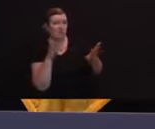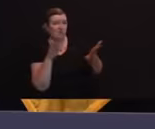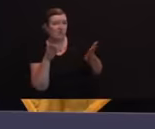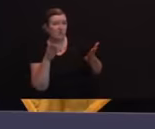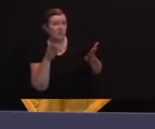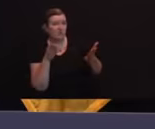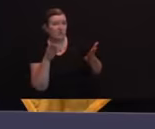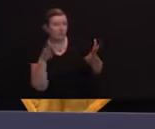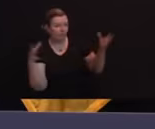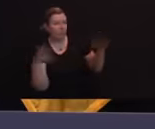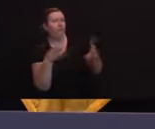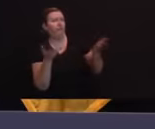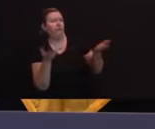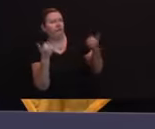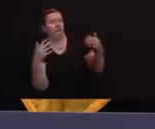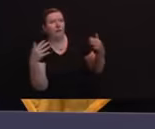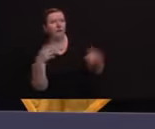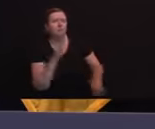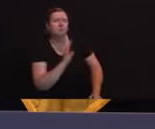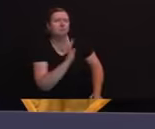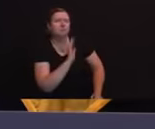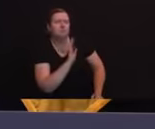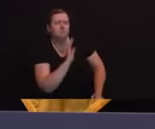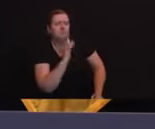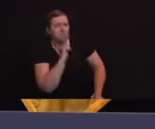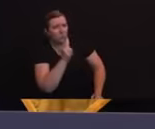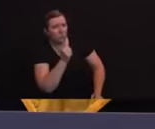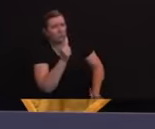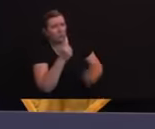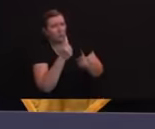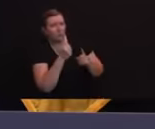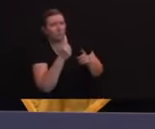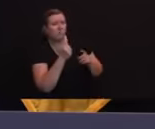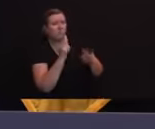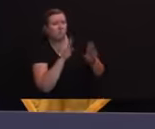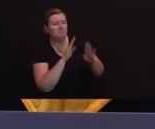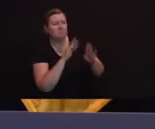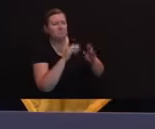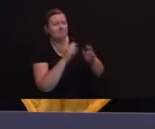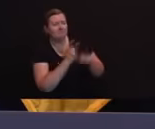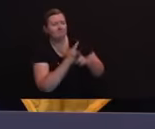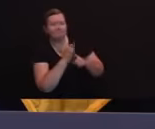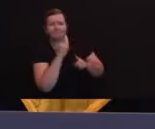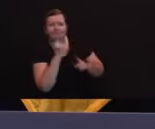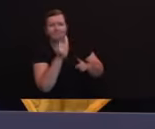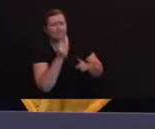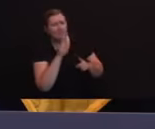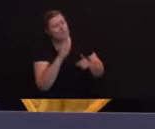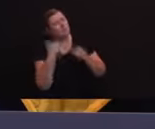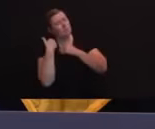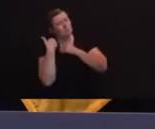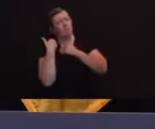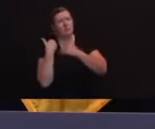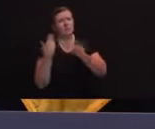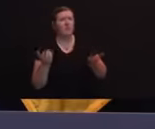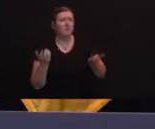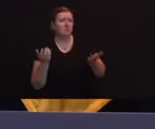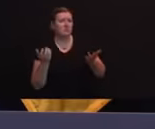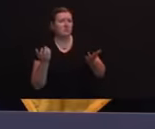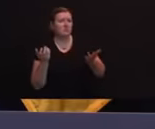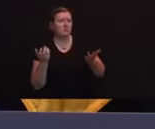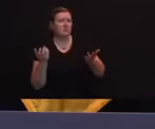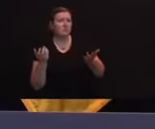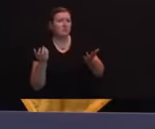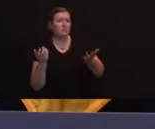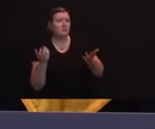religious services exemption to misbehave or behave irresponsibly. That certainly is not what this is out of great